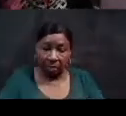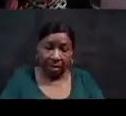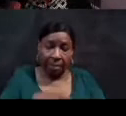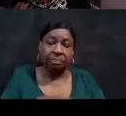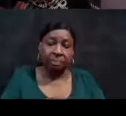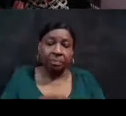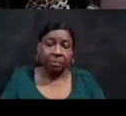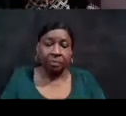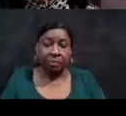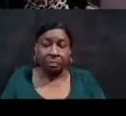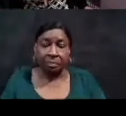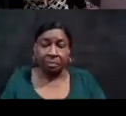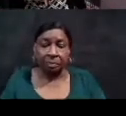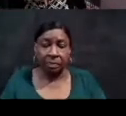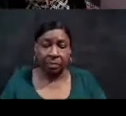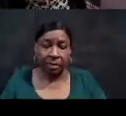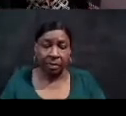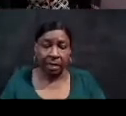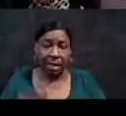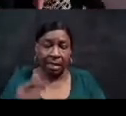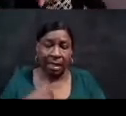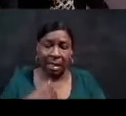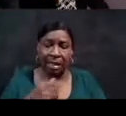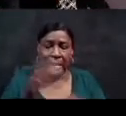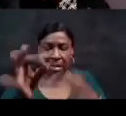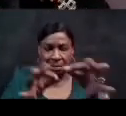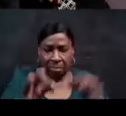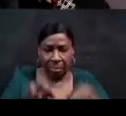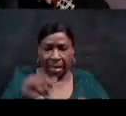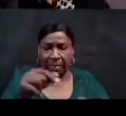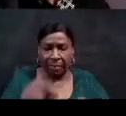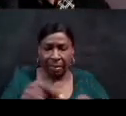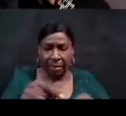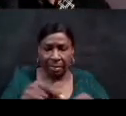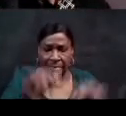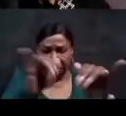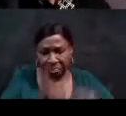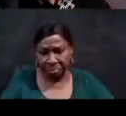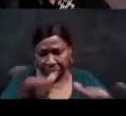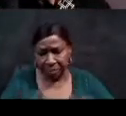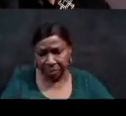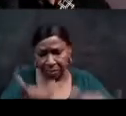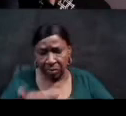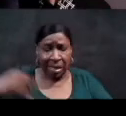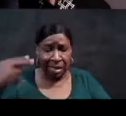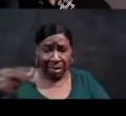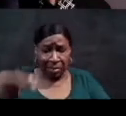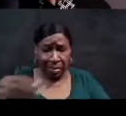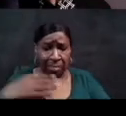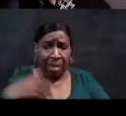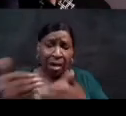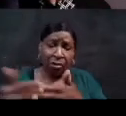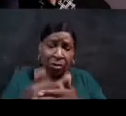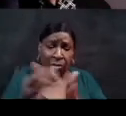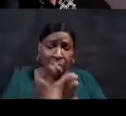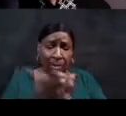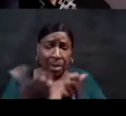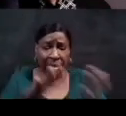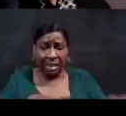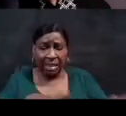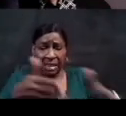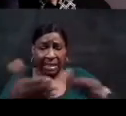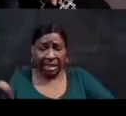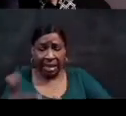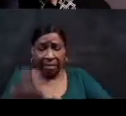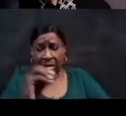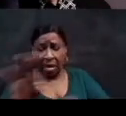I lay out this kind of pattern and history in my new book, The Death of Asylum. And in the